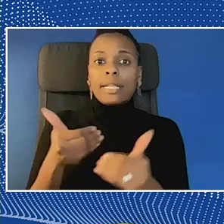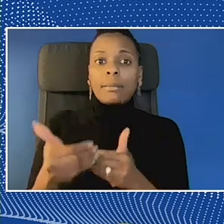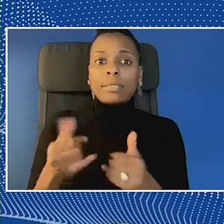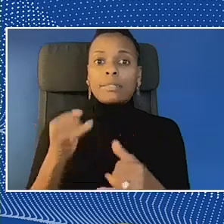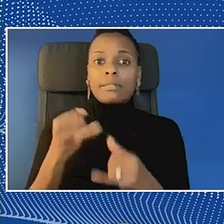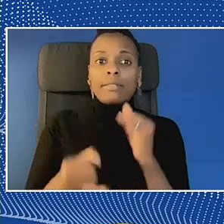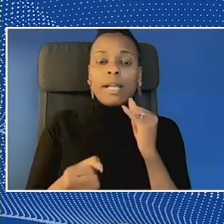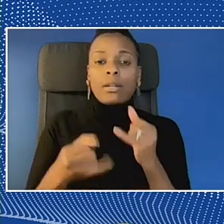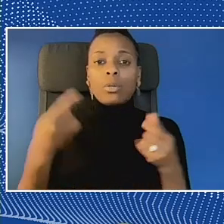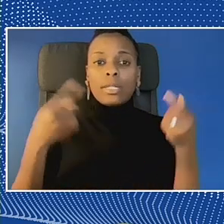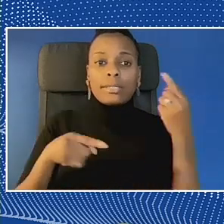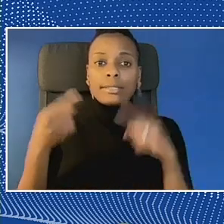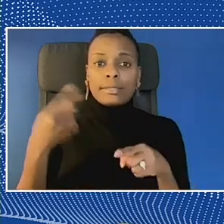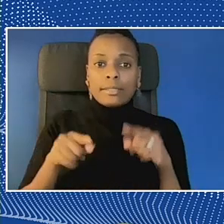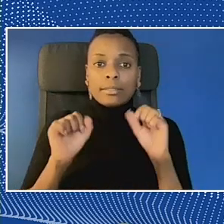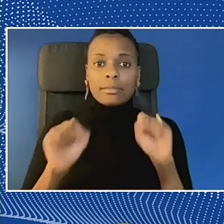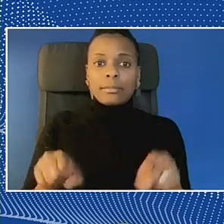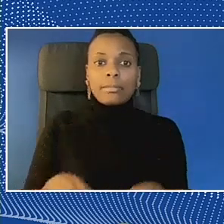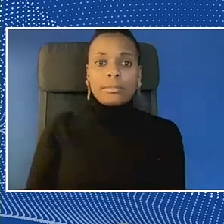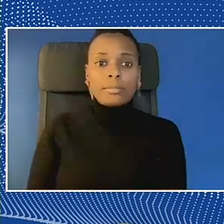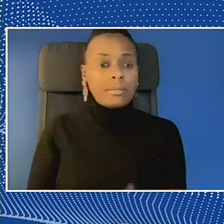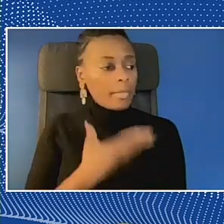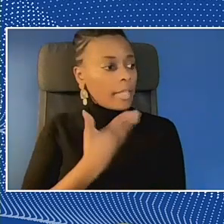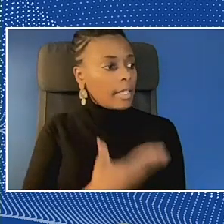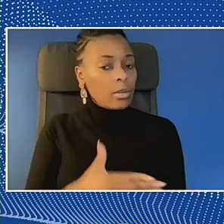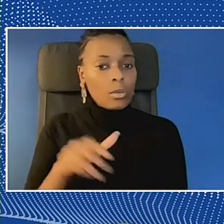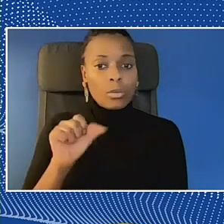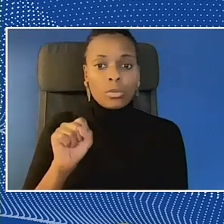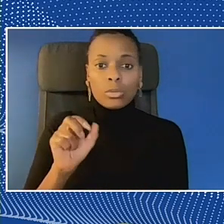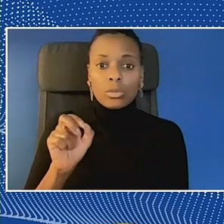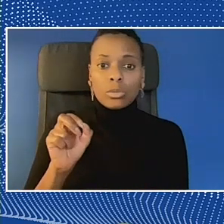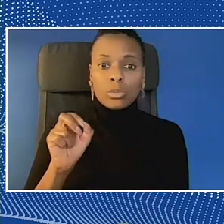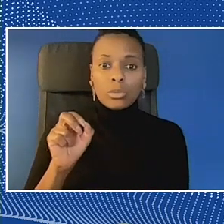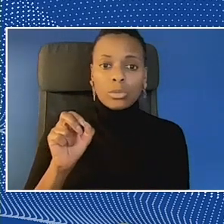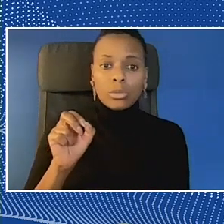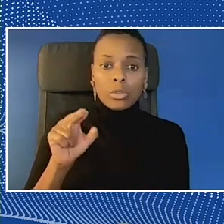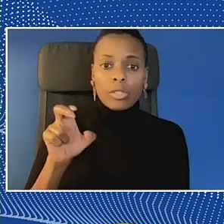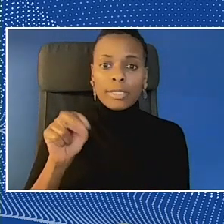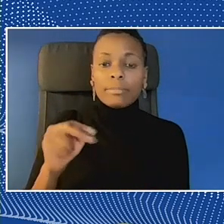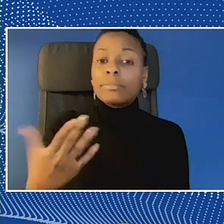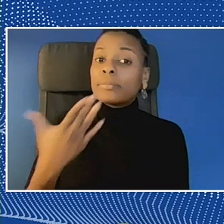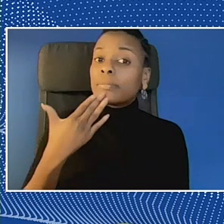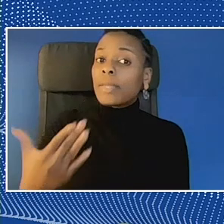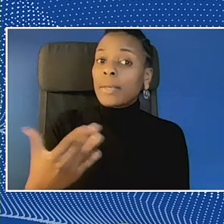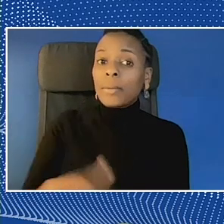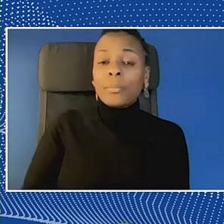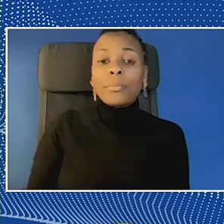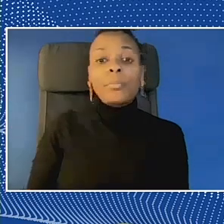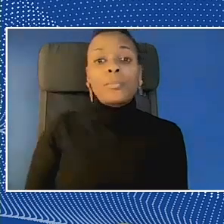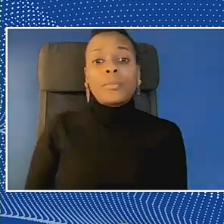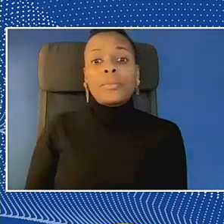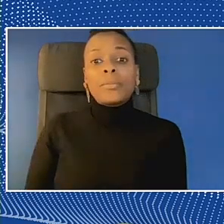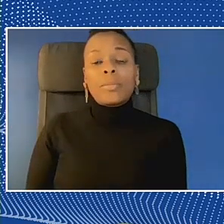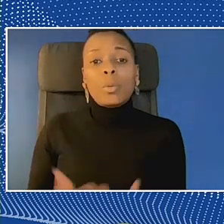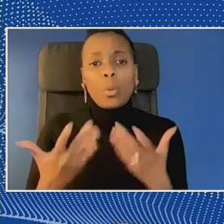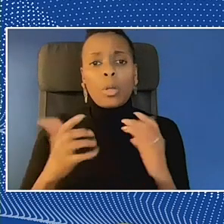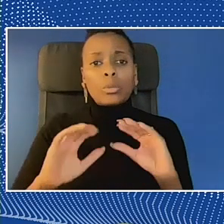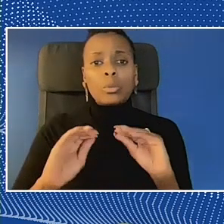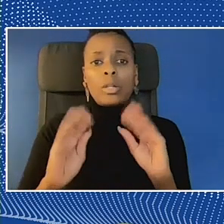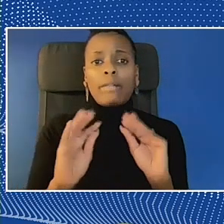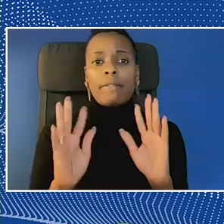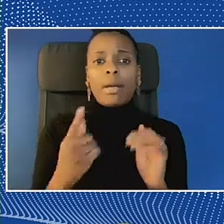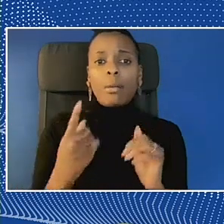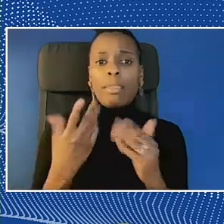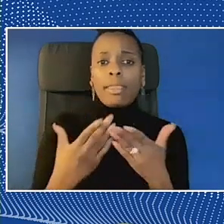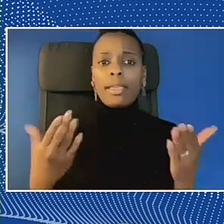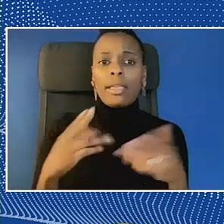consensus. Okay, thank you. Soren? Great, thank you, Tammy. We just wanted to clarify a quick thing, picking